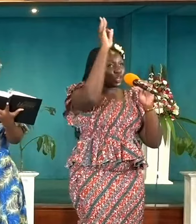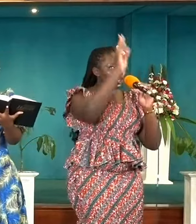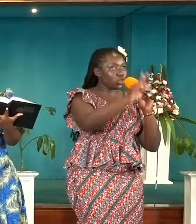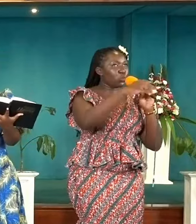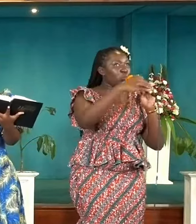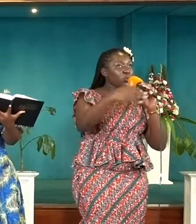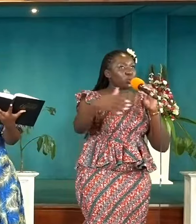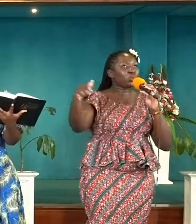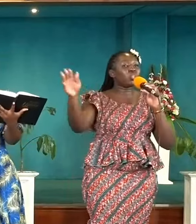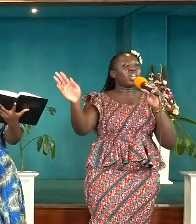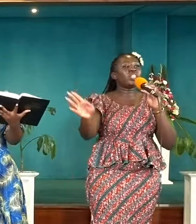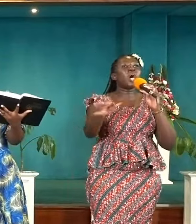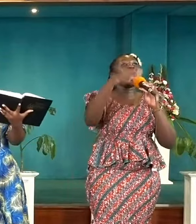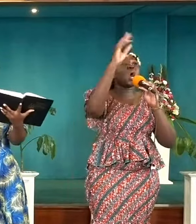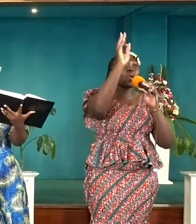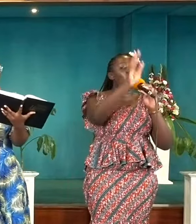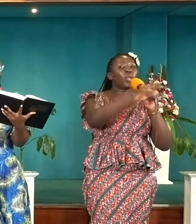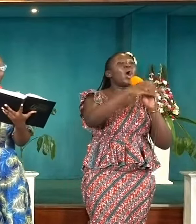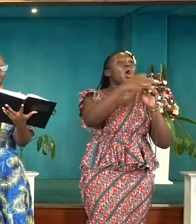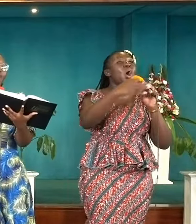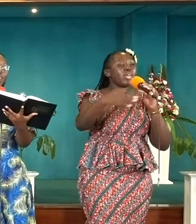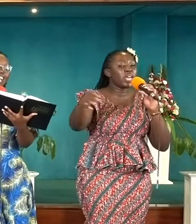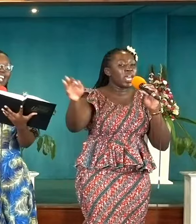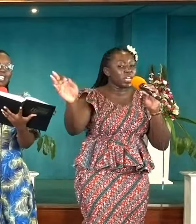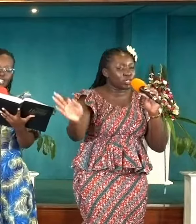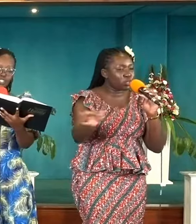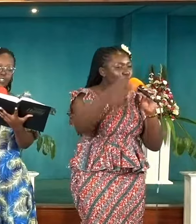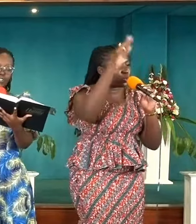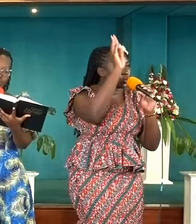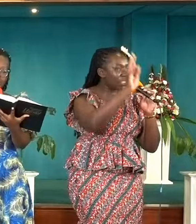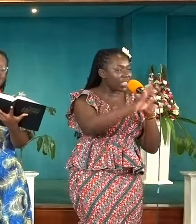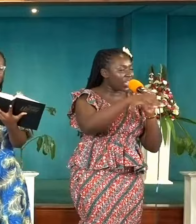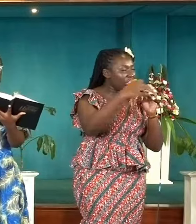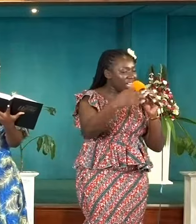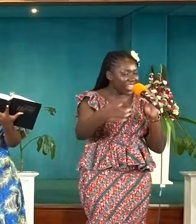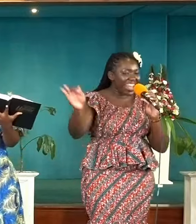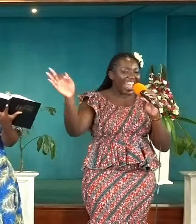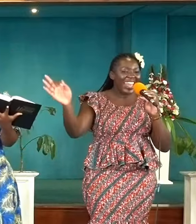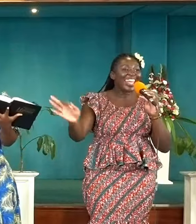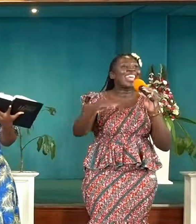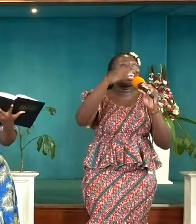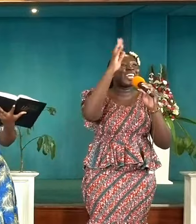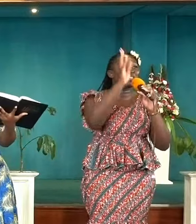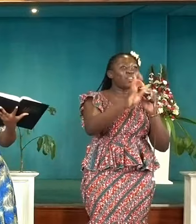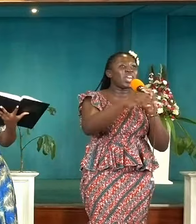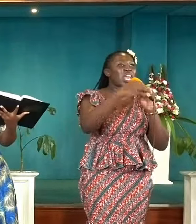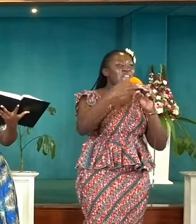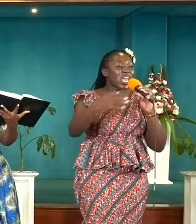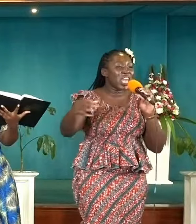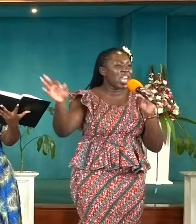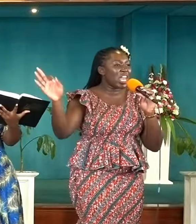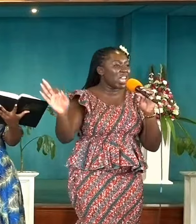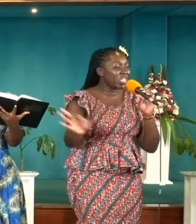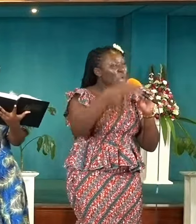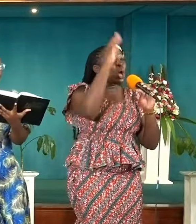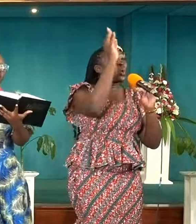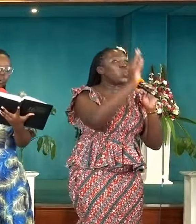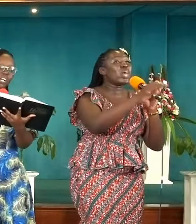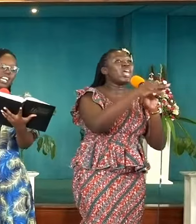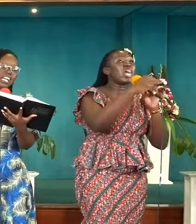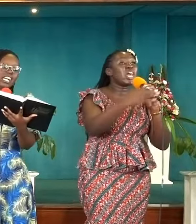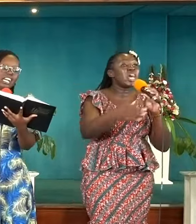believe. You that are longing to see His